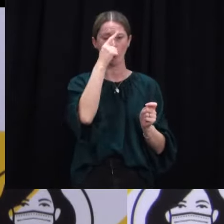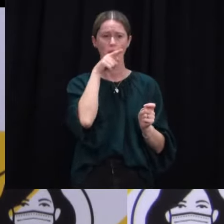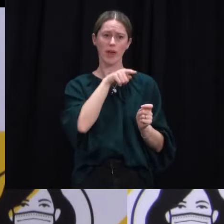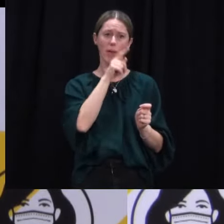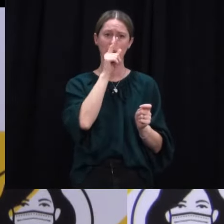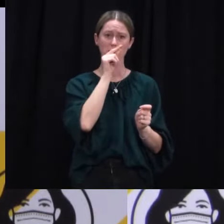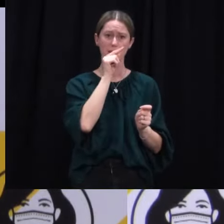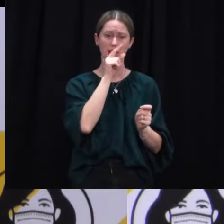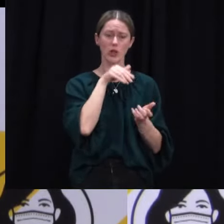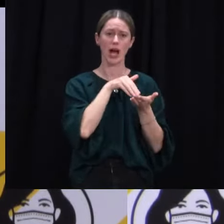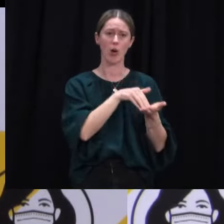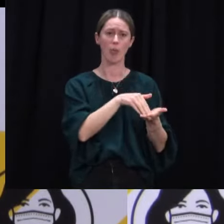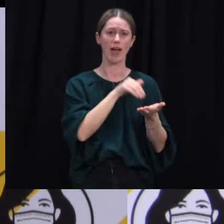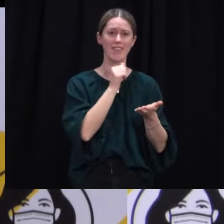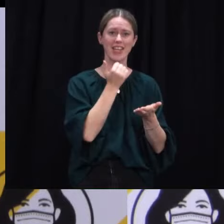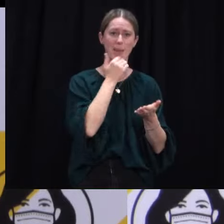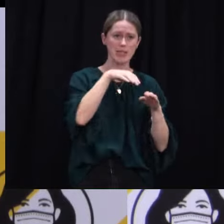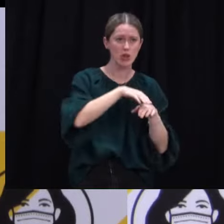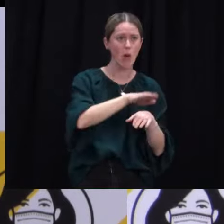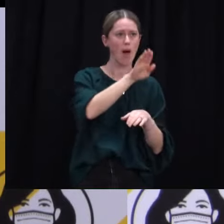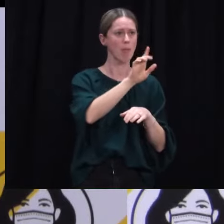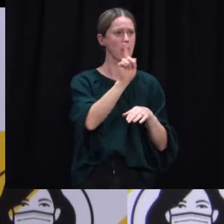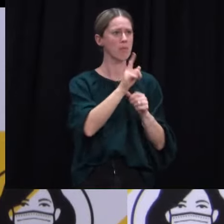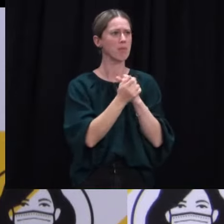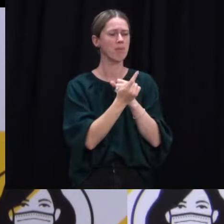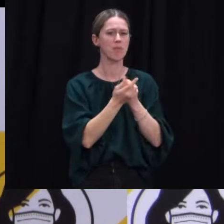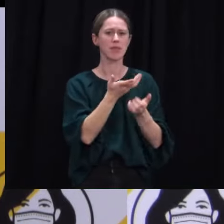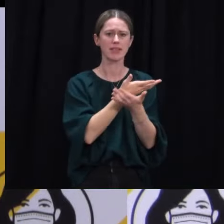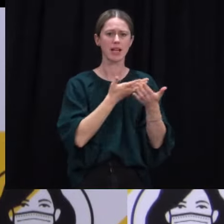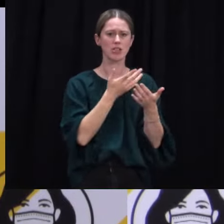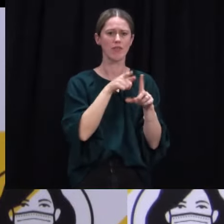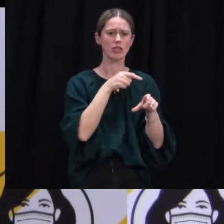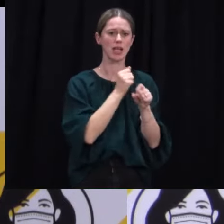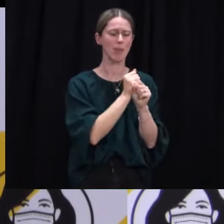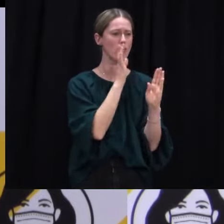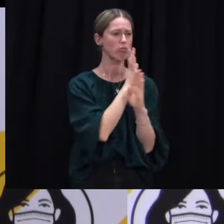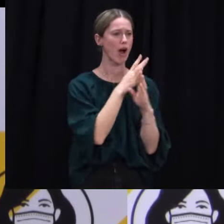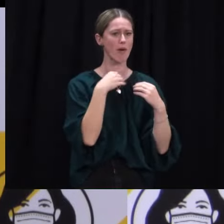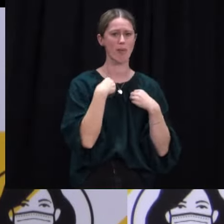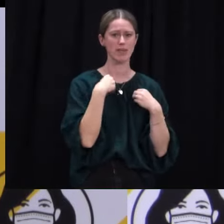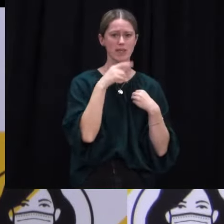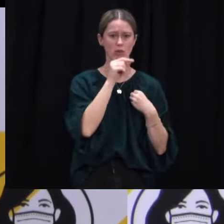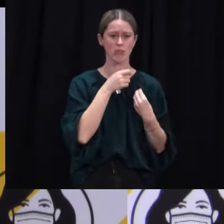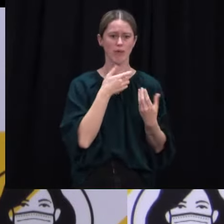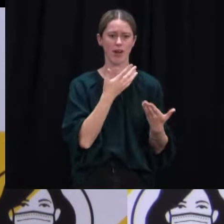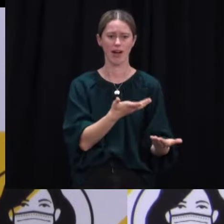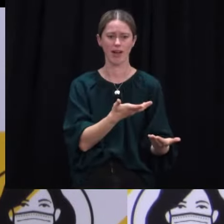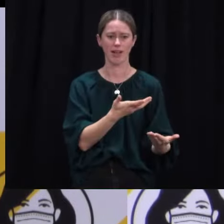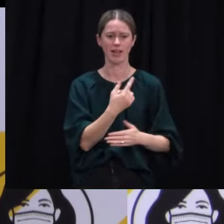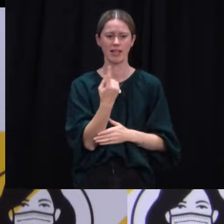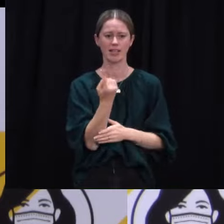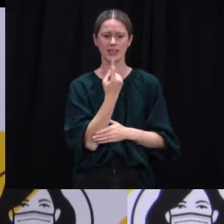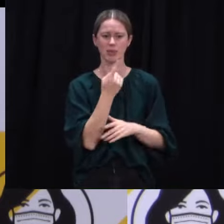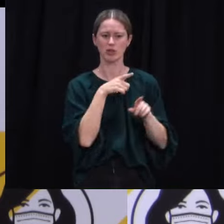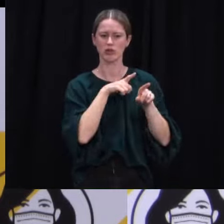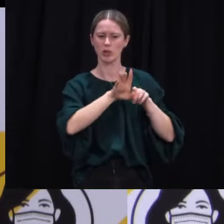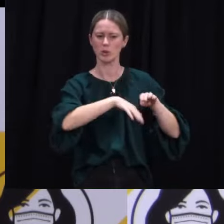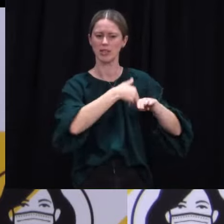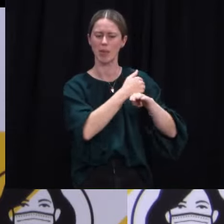surge capacity. Where have those discussions with private sector providers got to? We've got Waiterea setting up with a private sector provider